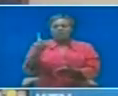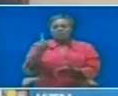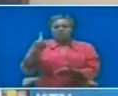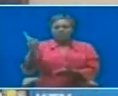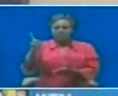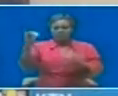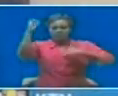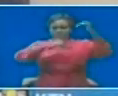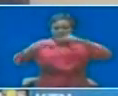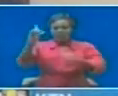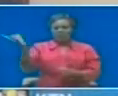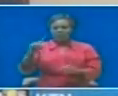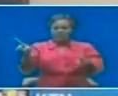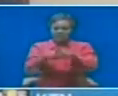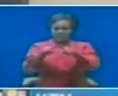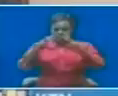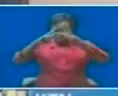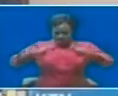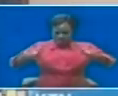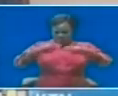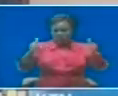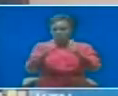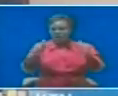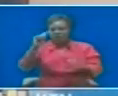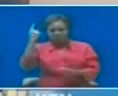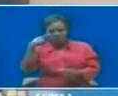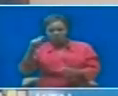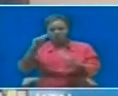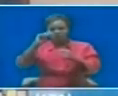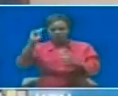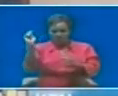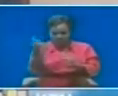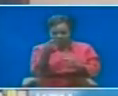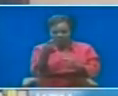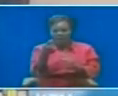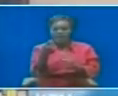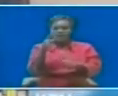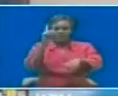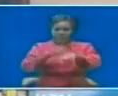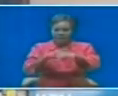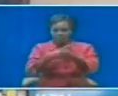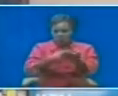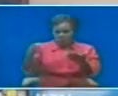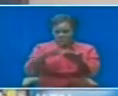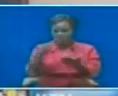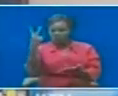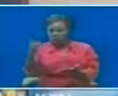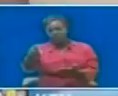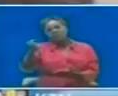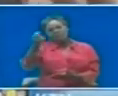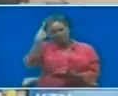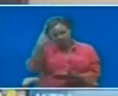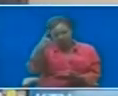will have a very thorough induction process for Kenyans for a period not less than 2 weeks, so that they understand